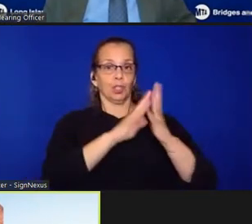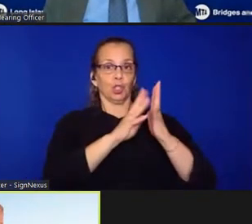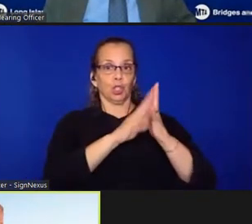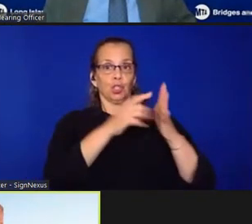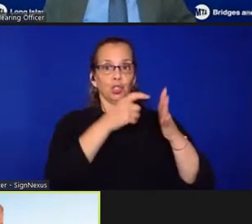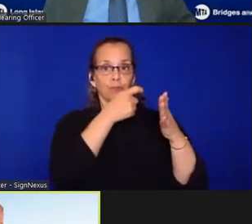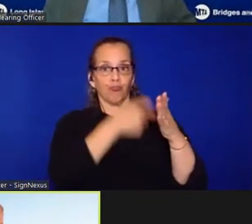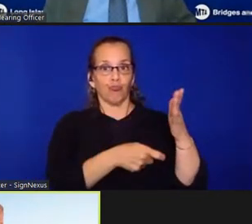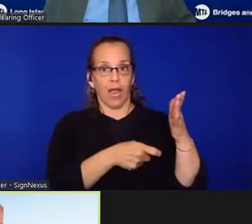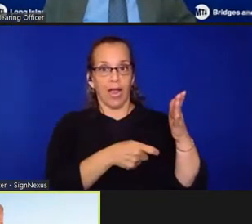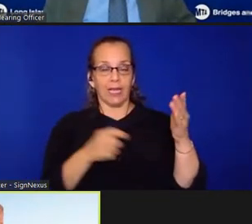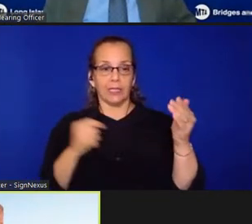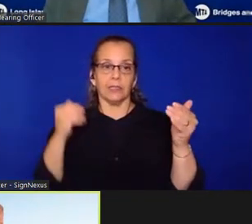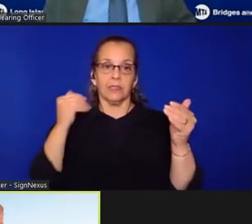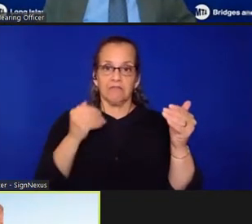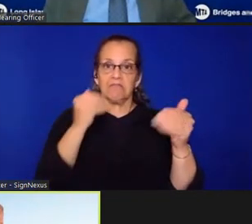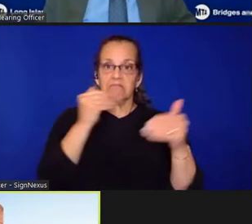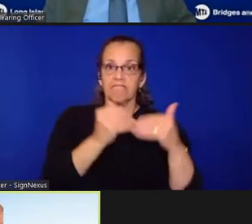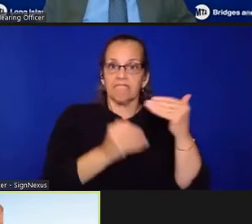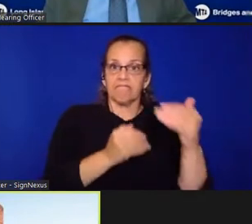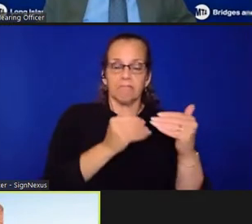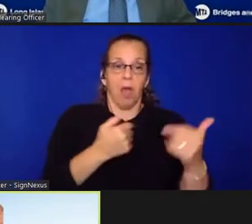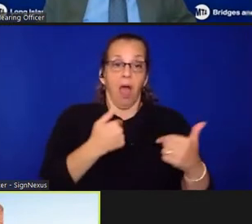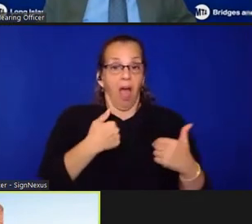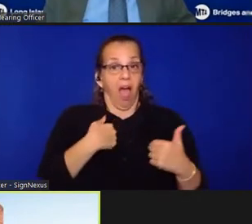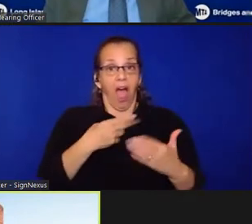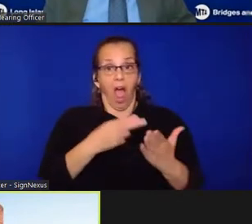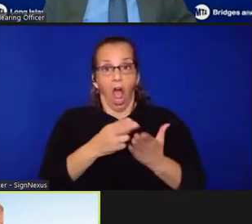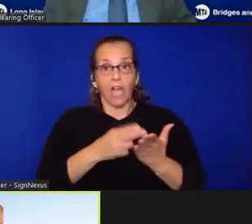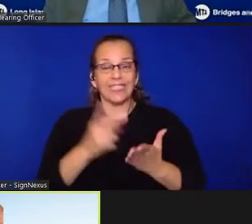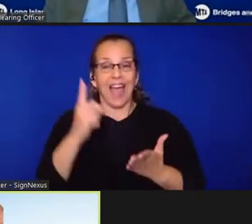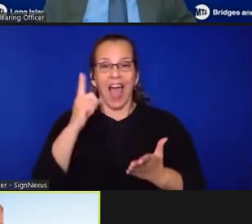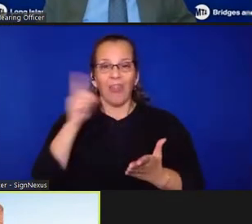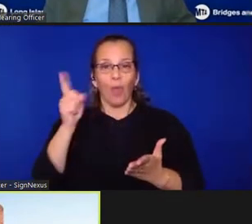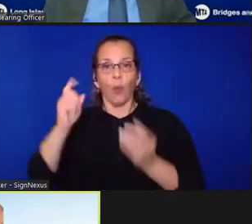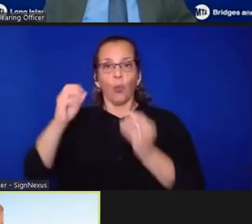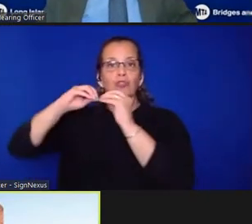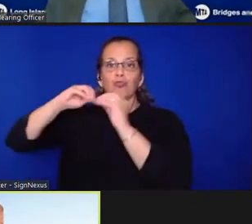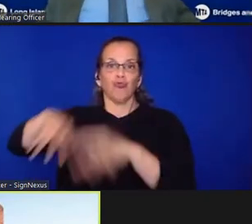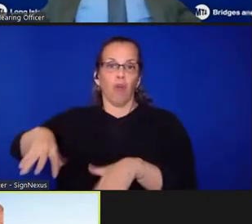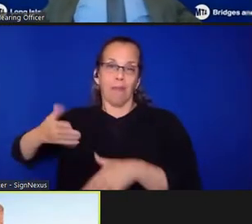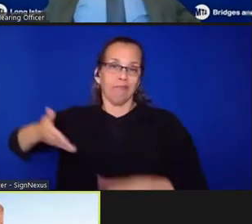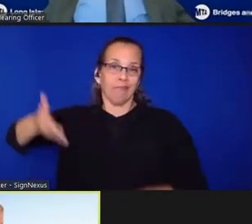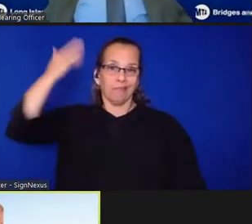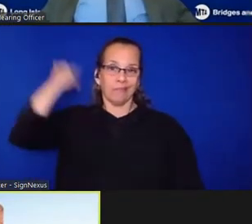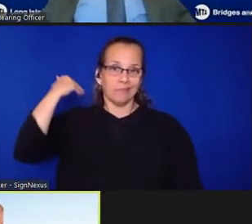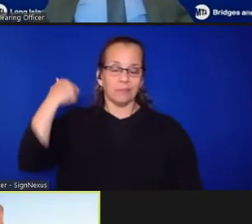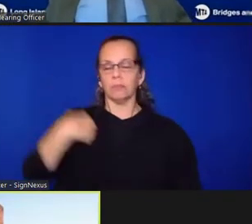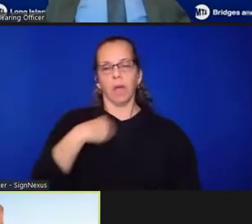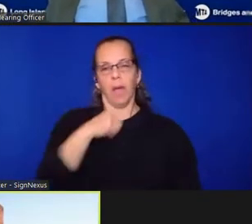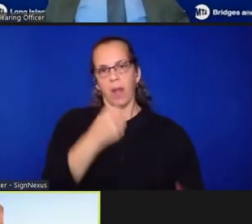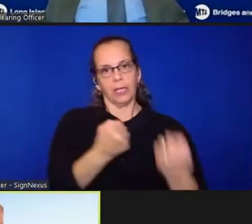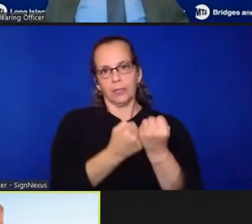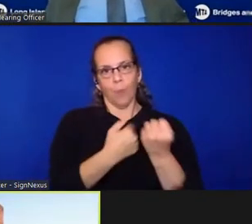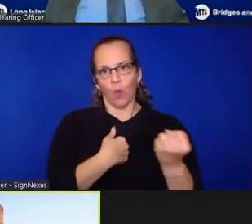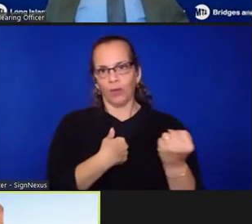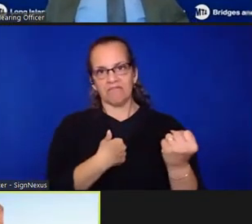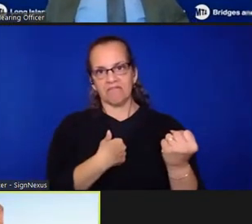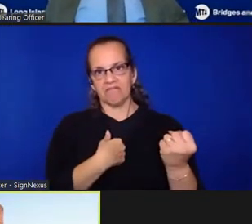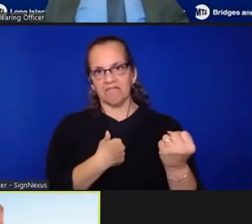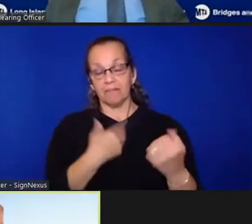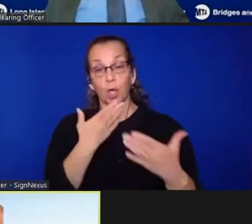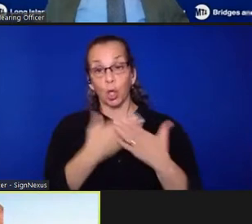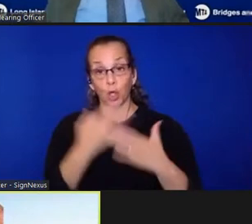this far I I honestly thought it would kind of be stopped earlier I am obviously not in support of the congestion charge with good reason